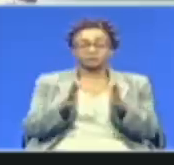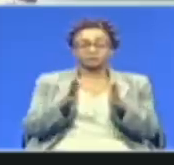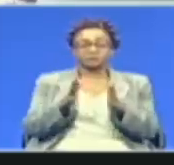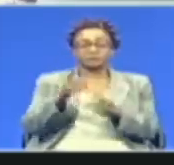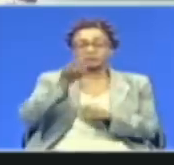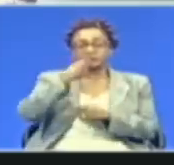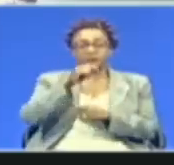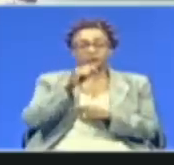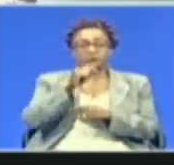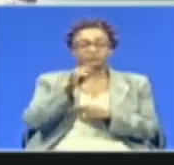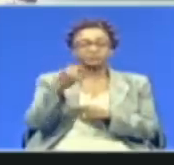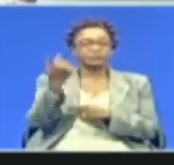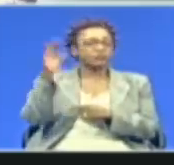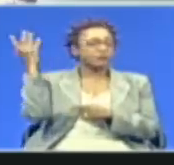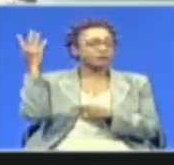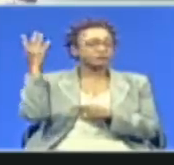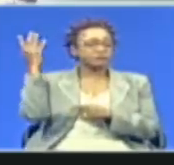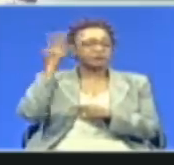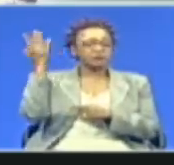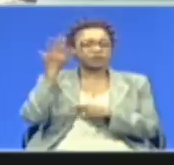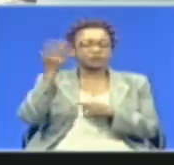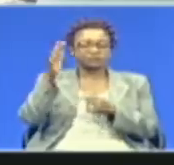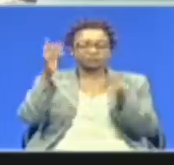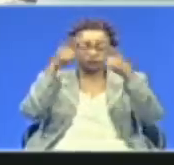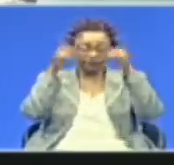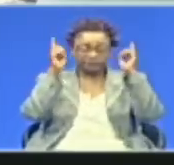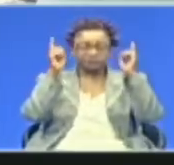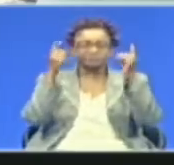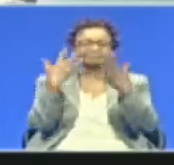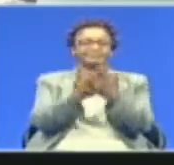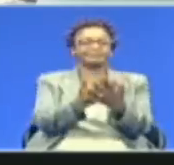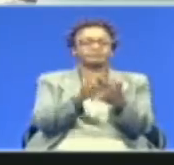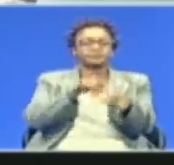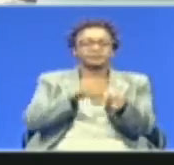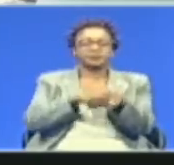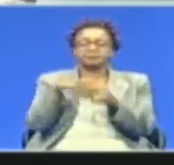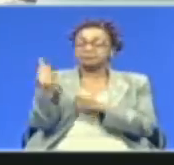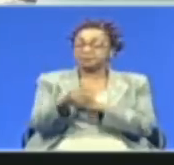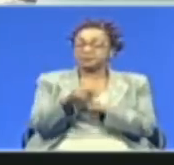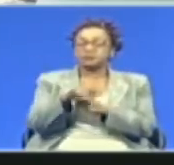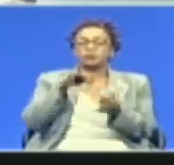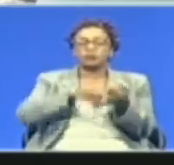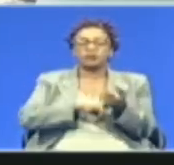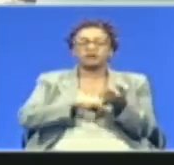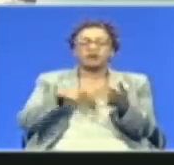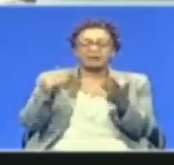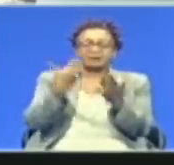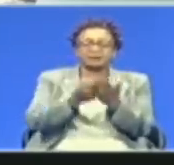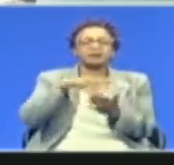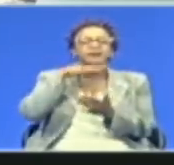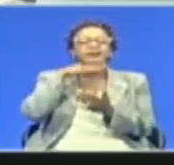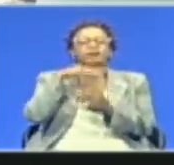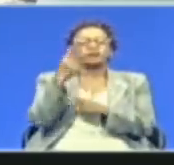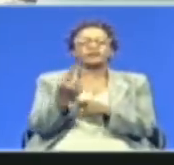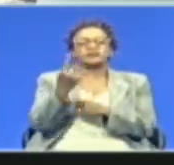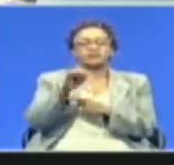A university lecturer is in police custody after allegedly beating his wife to death on New Year's Day. Dr.